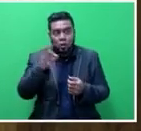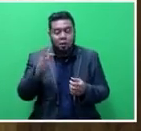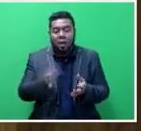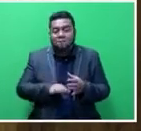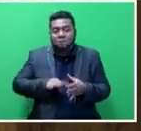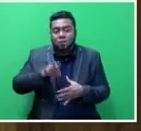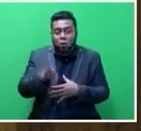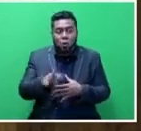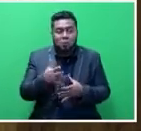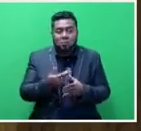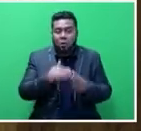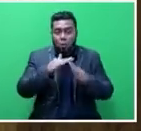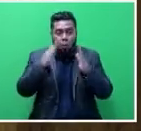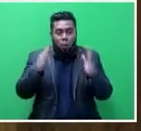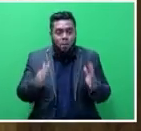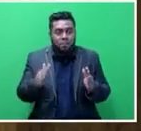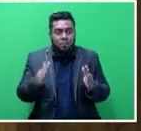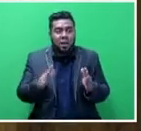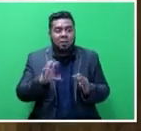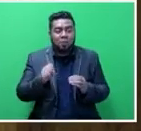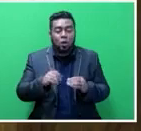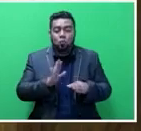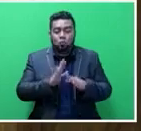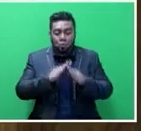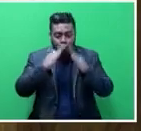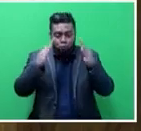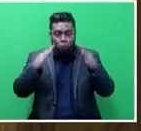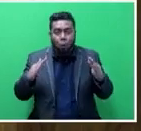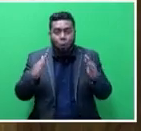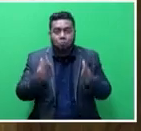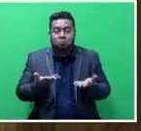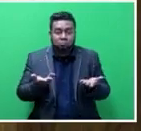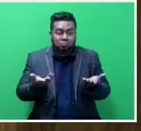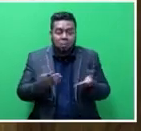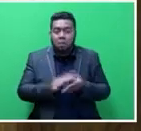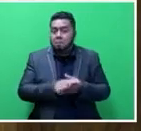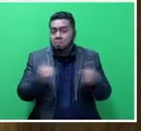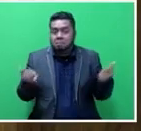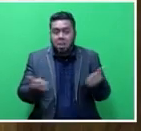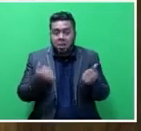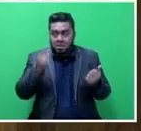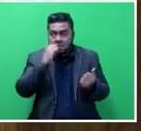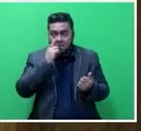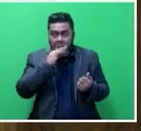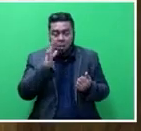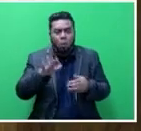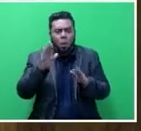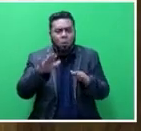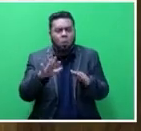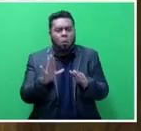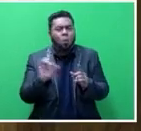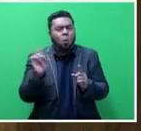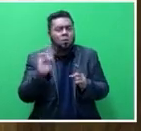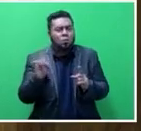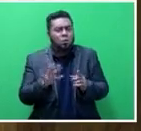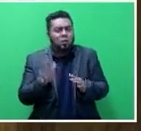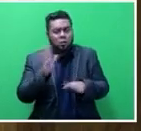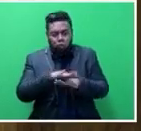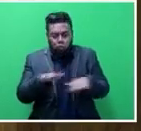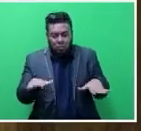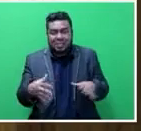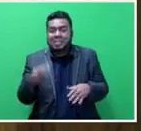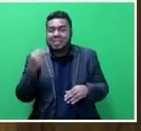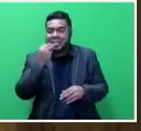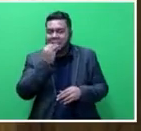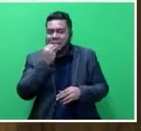afford a decent home, a decent roof over their heads. Many Fijians waited wondering what their children would eat for